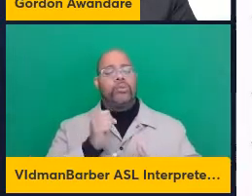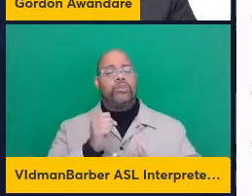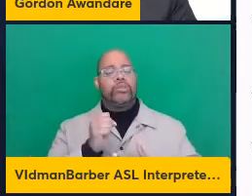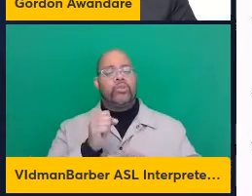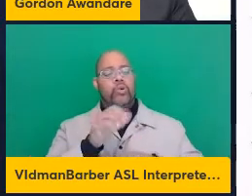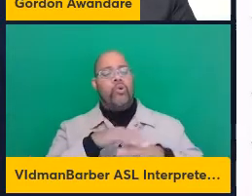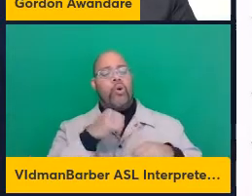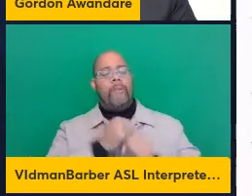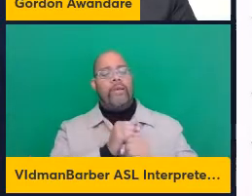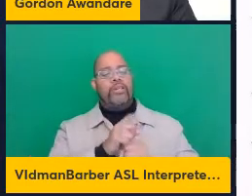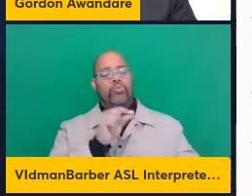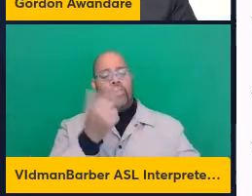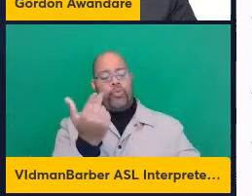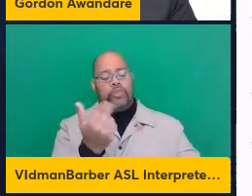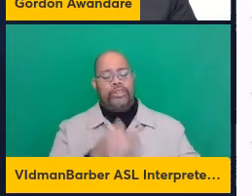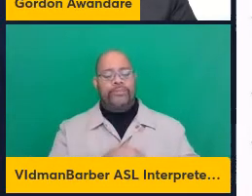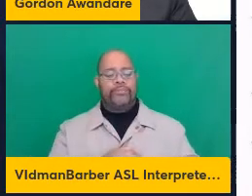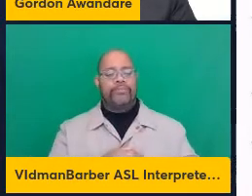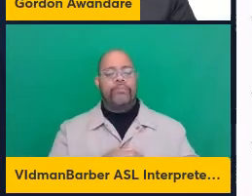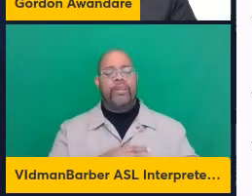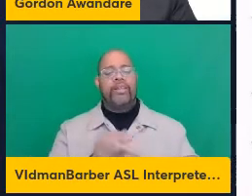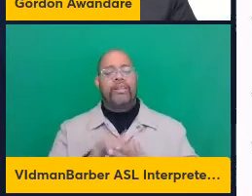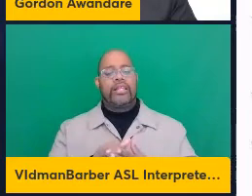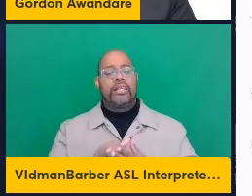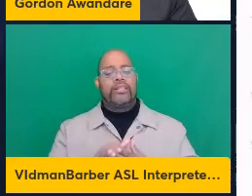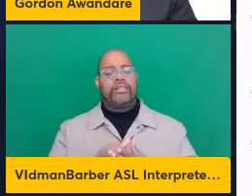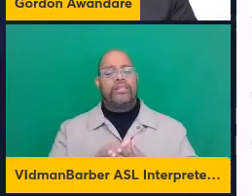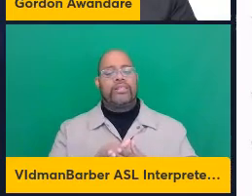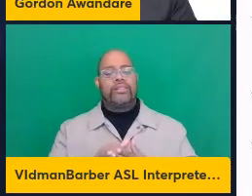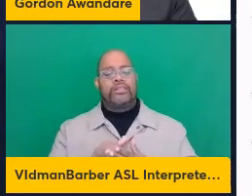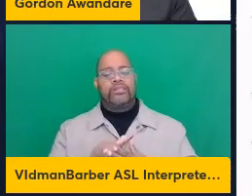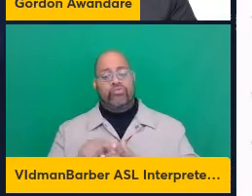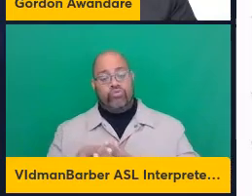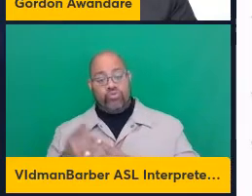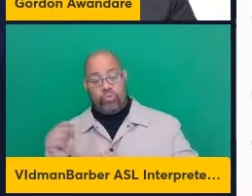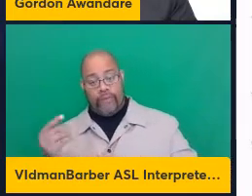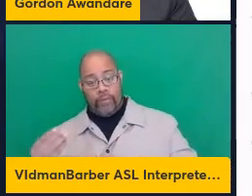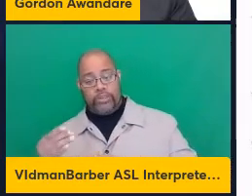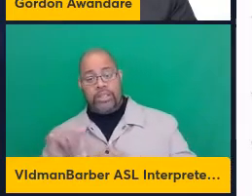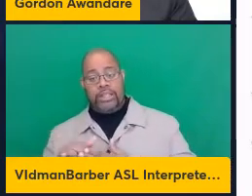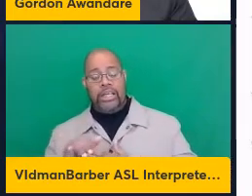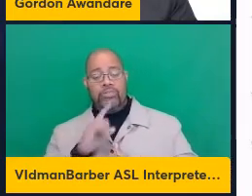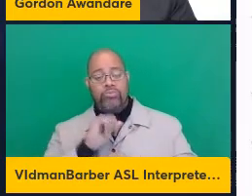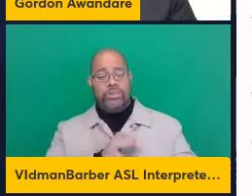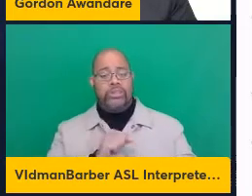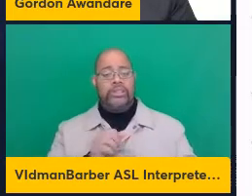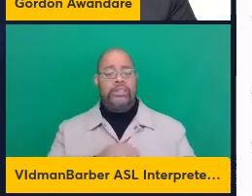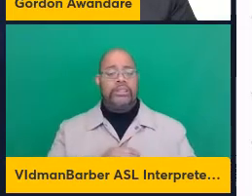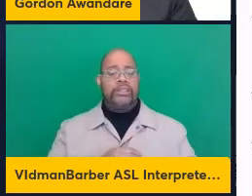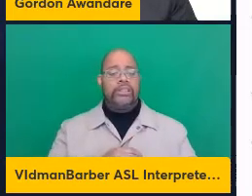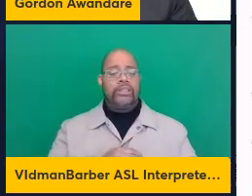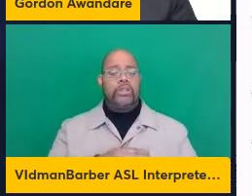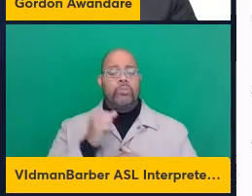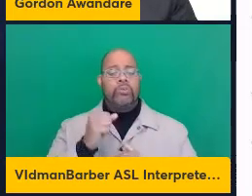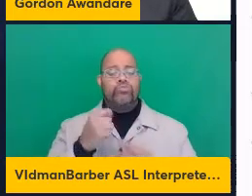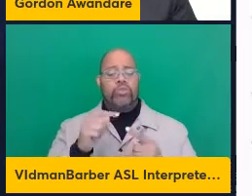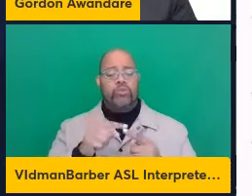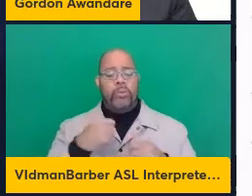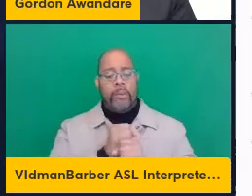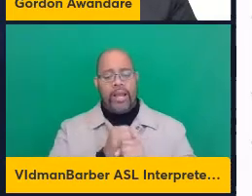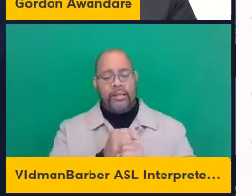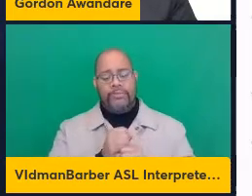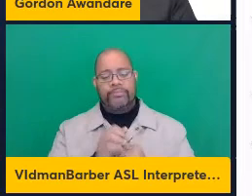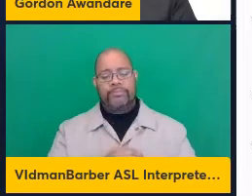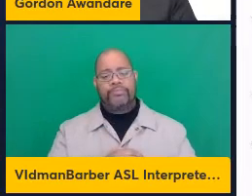that was made in 2013, and awards were made in 2014. And this essentially was seeking to create